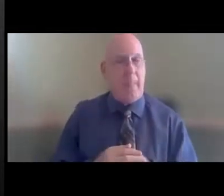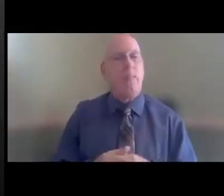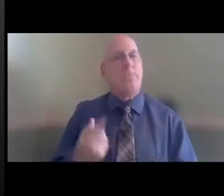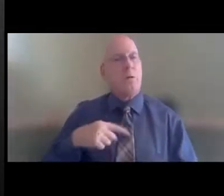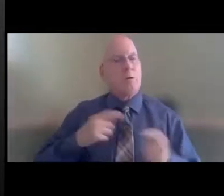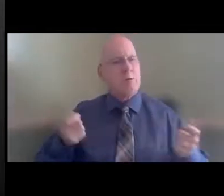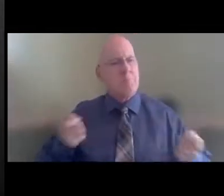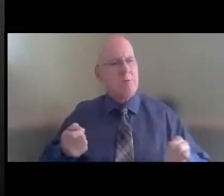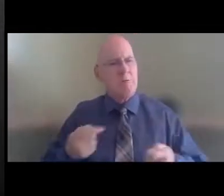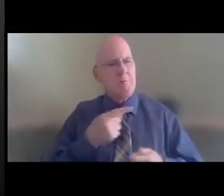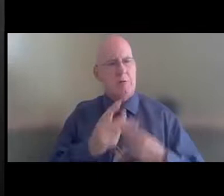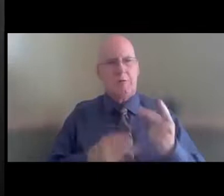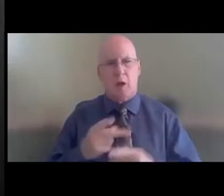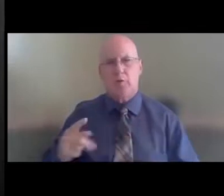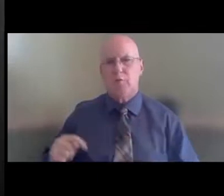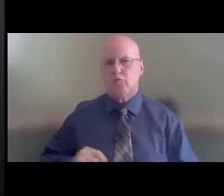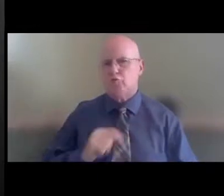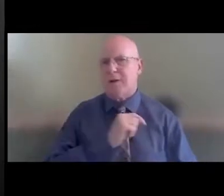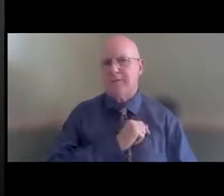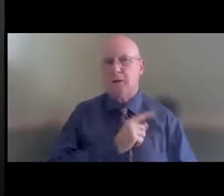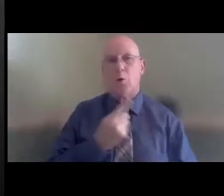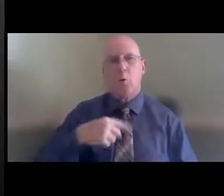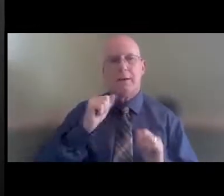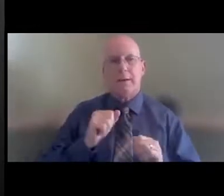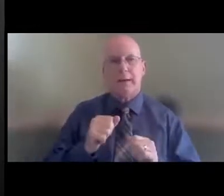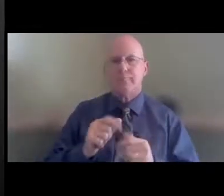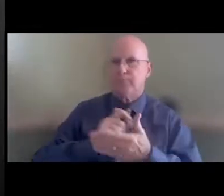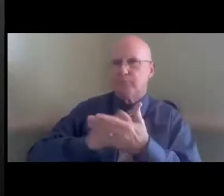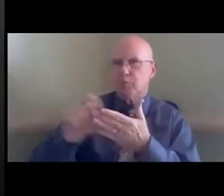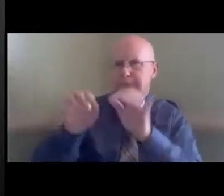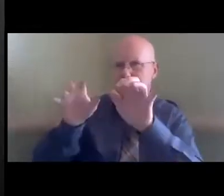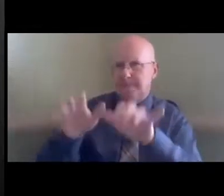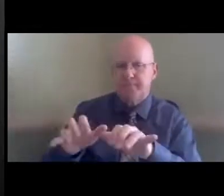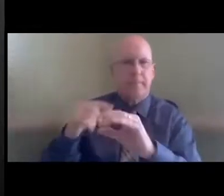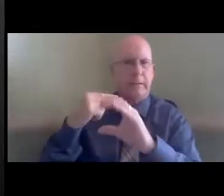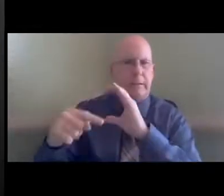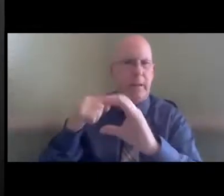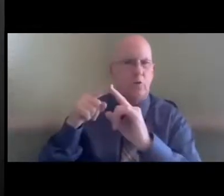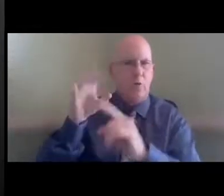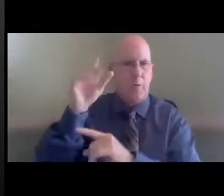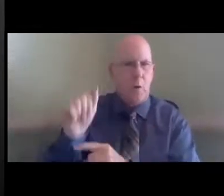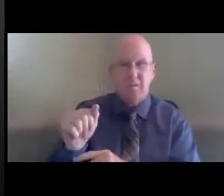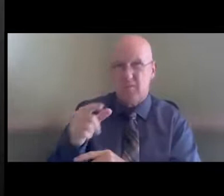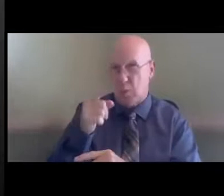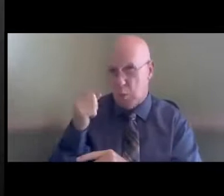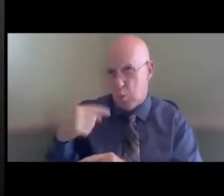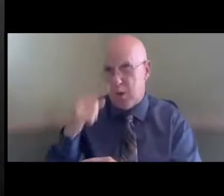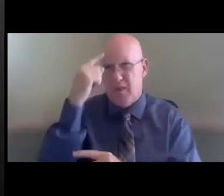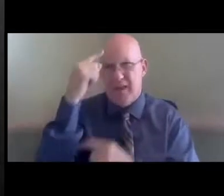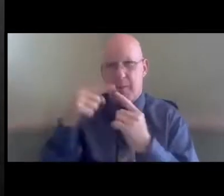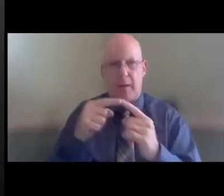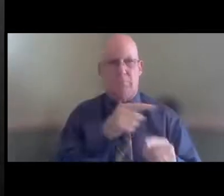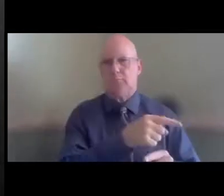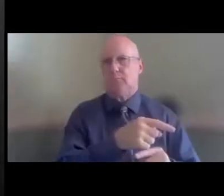of these types of trusts, is that we can write to the state of Florida and say, we are contemplating dissolving this trust. Can